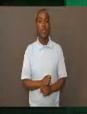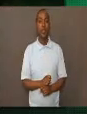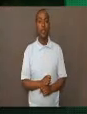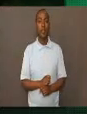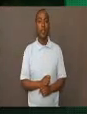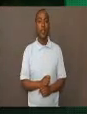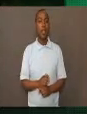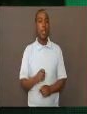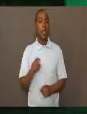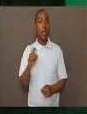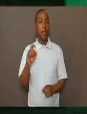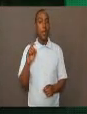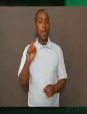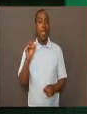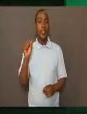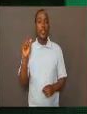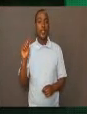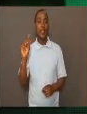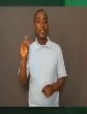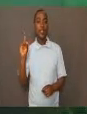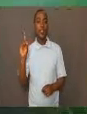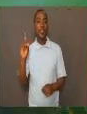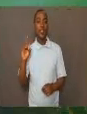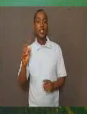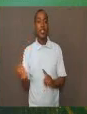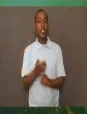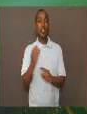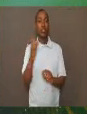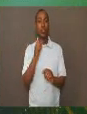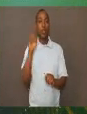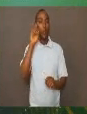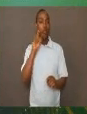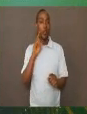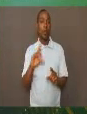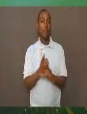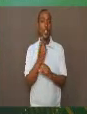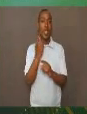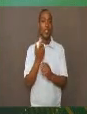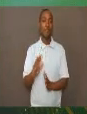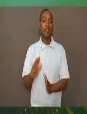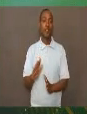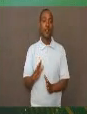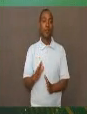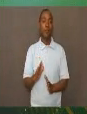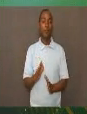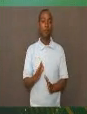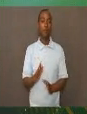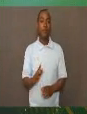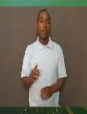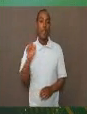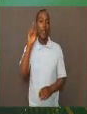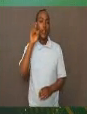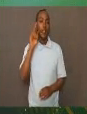are infected with an STD, and avoiding sex if you